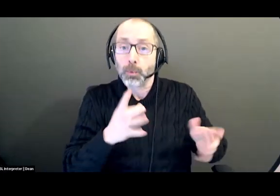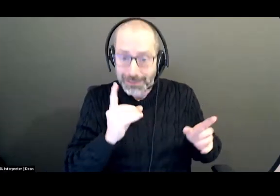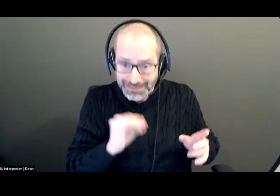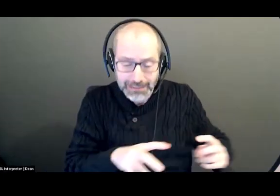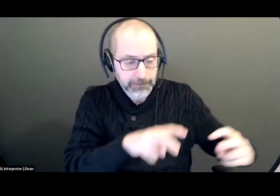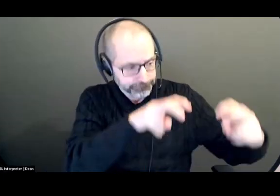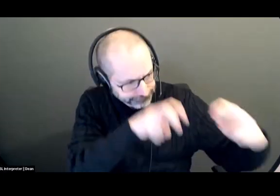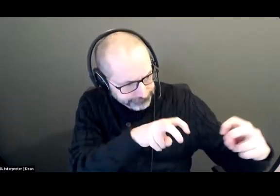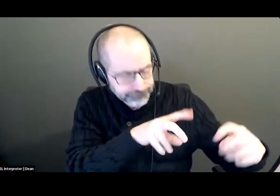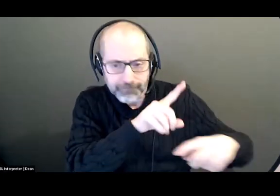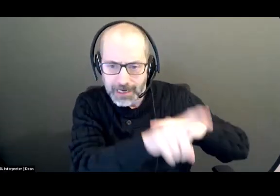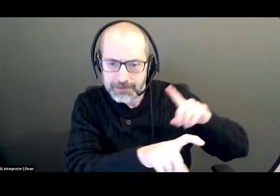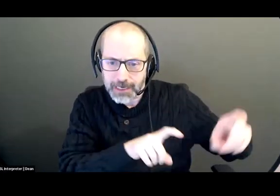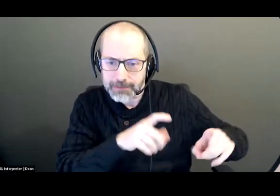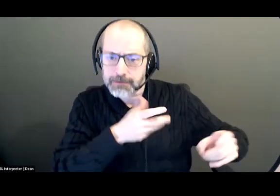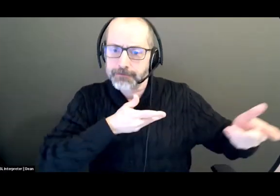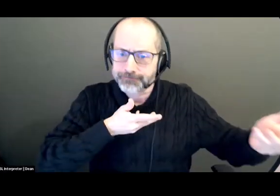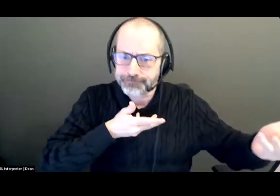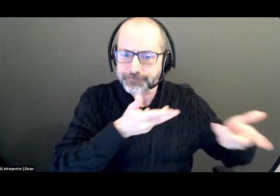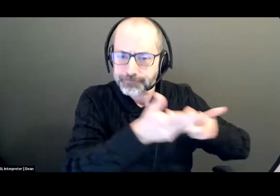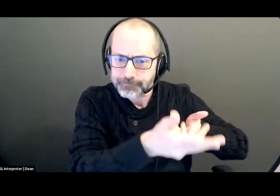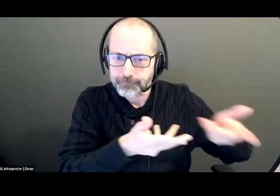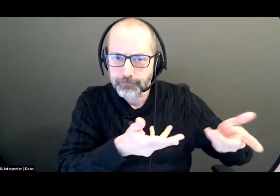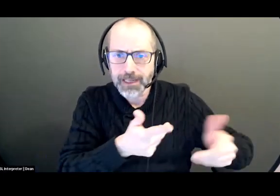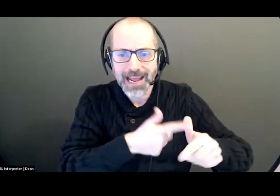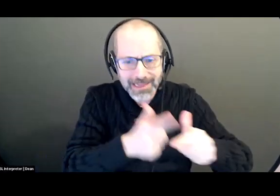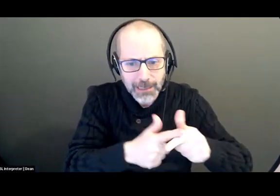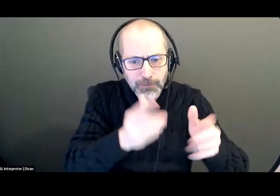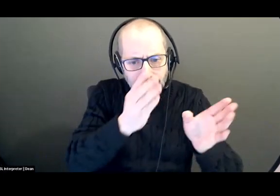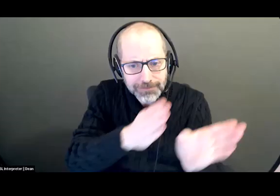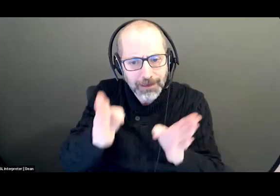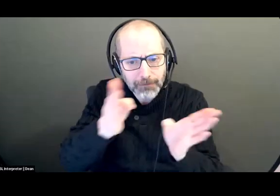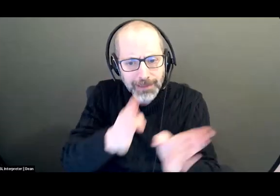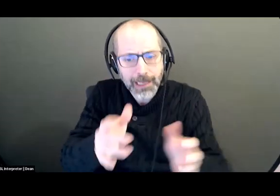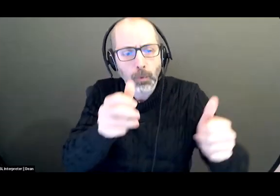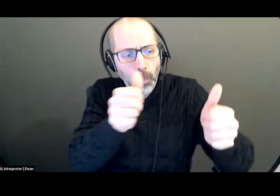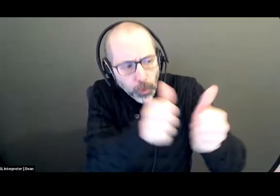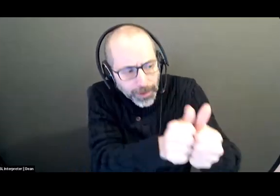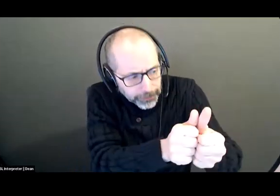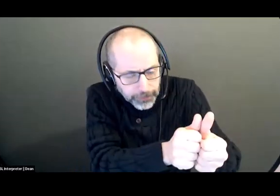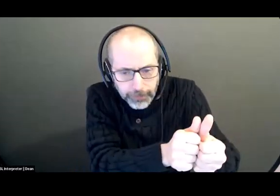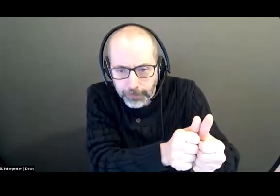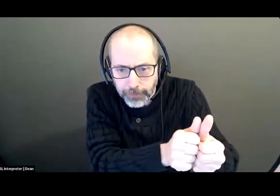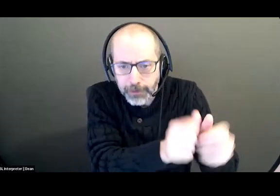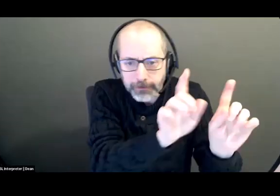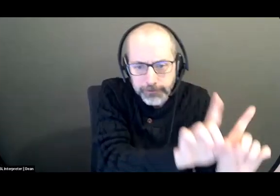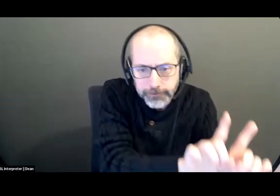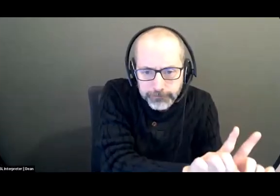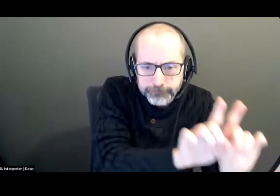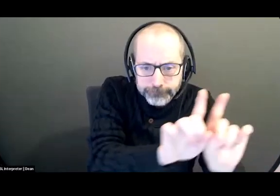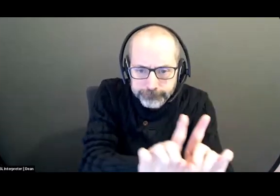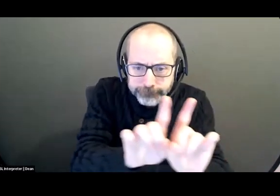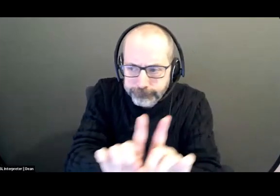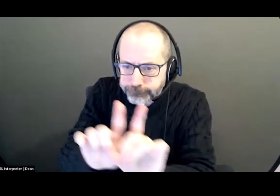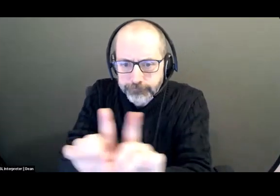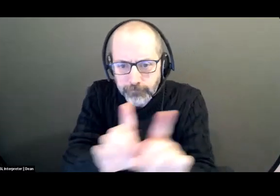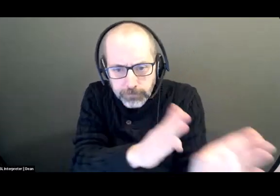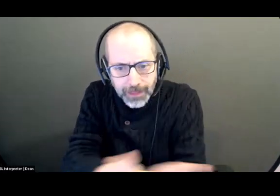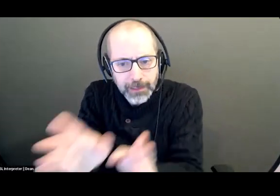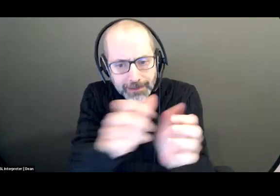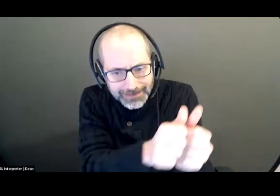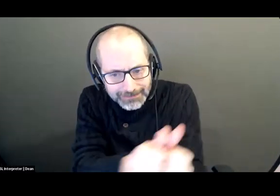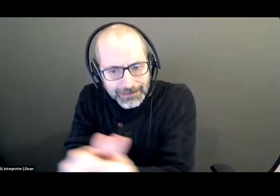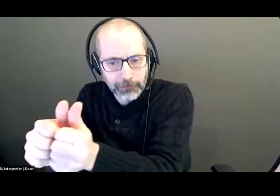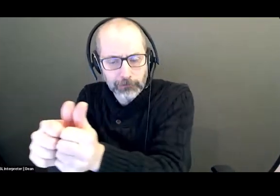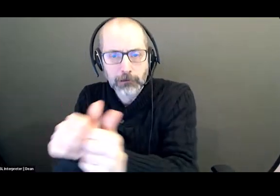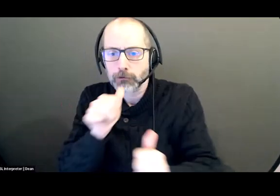to do that, it allowed us to plan with her rather than for her. We engaged with Anne in a way that kept